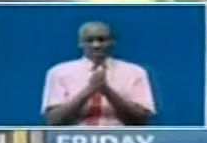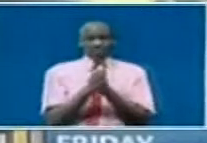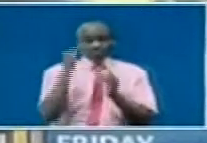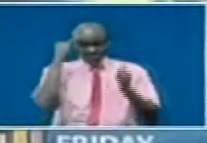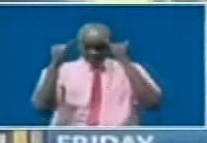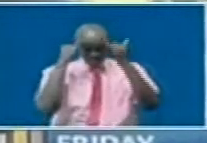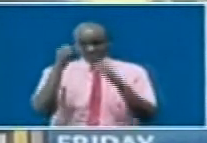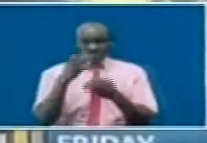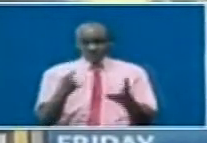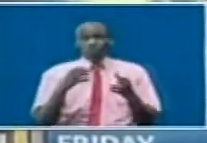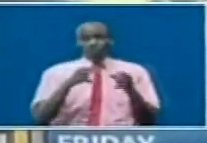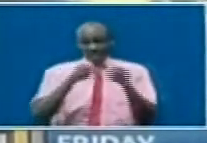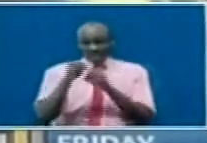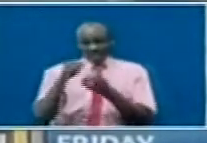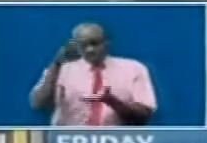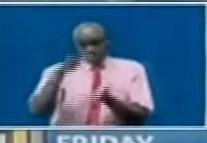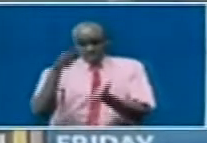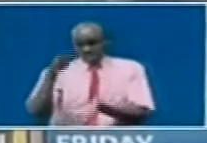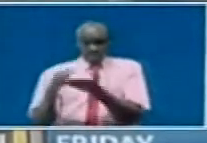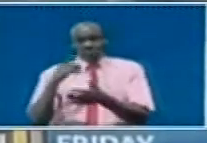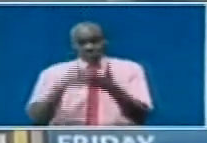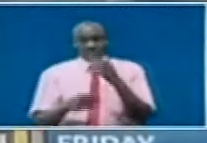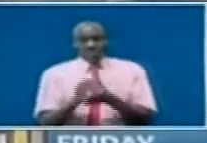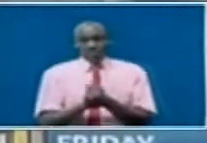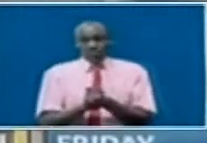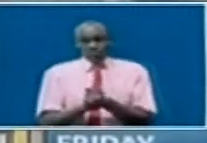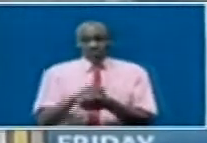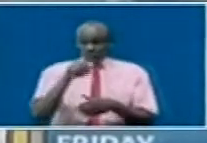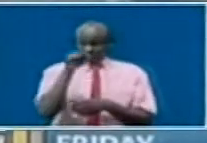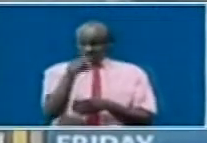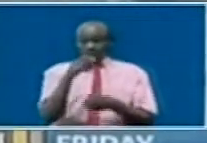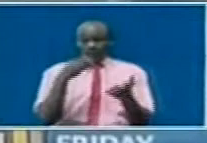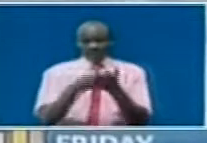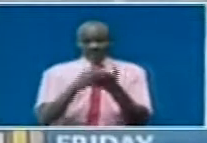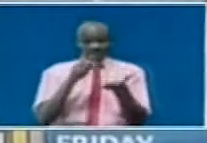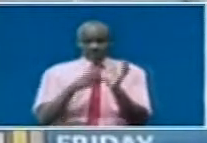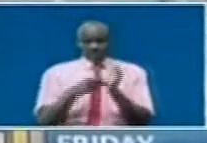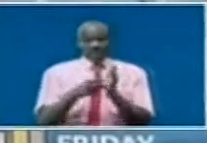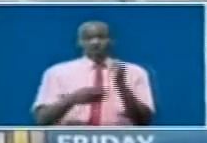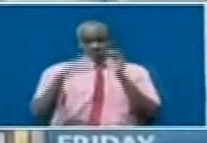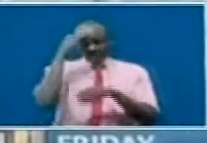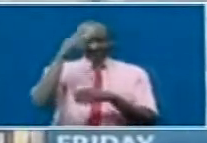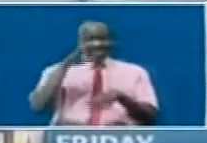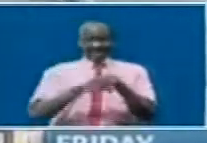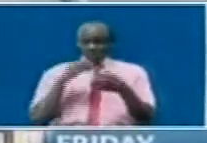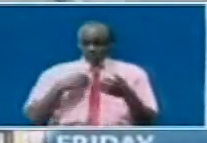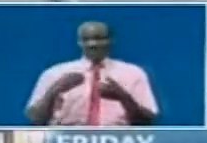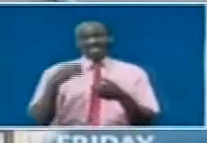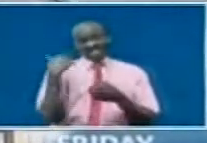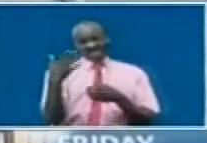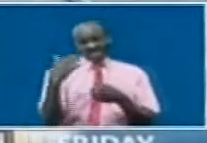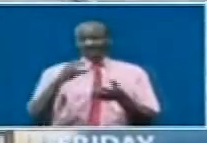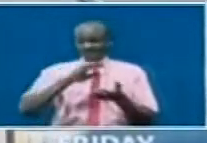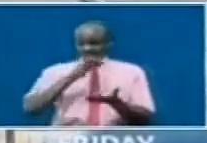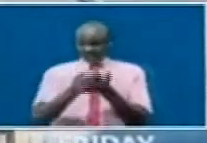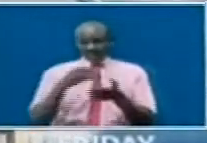innovative way of managing the cost. But due to the high cost of financing the project, the university secured green funds at